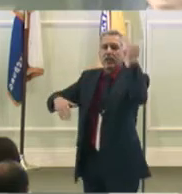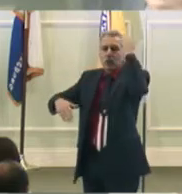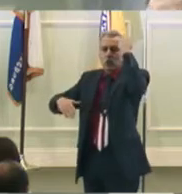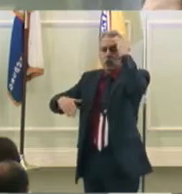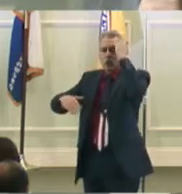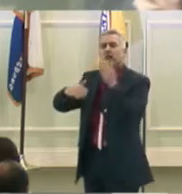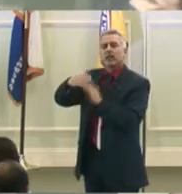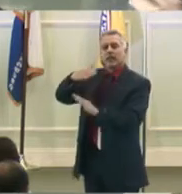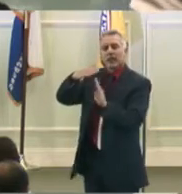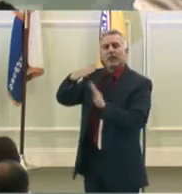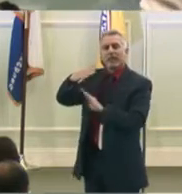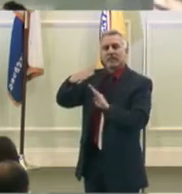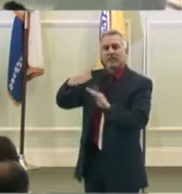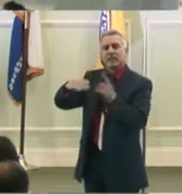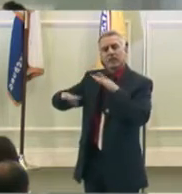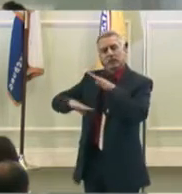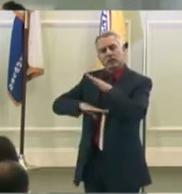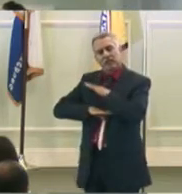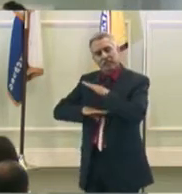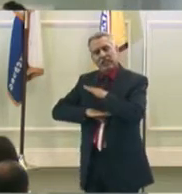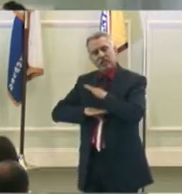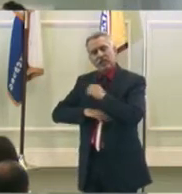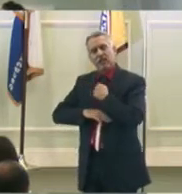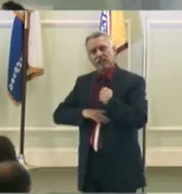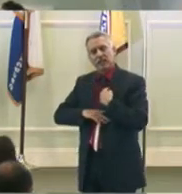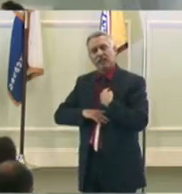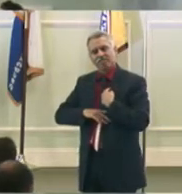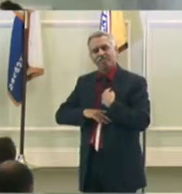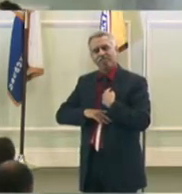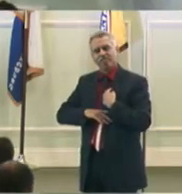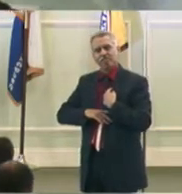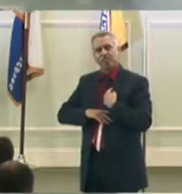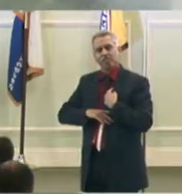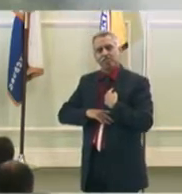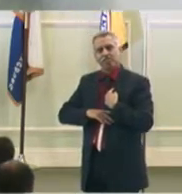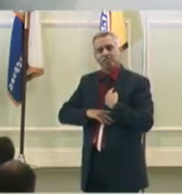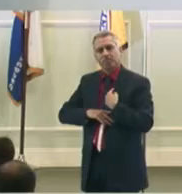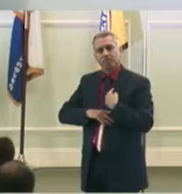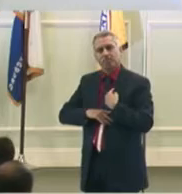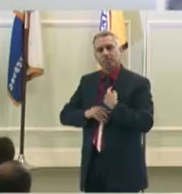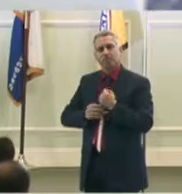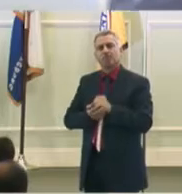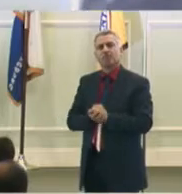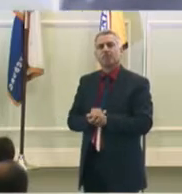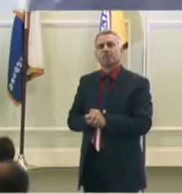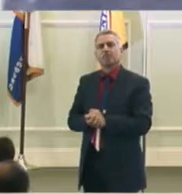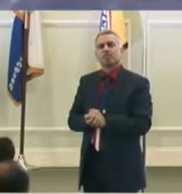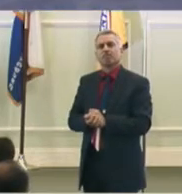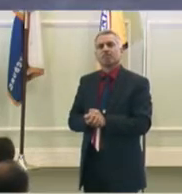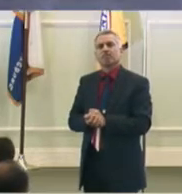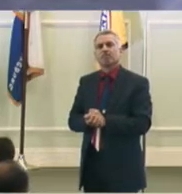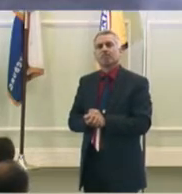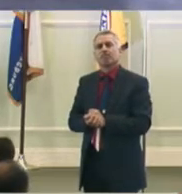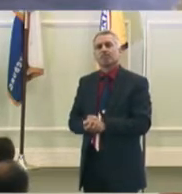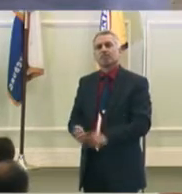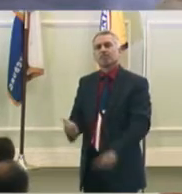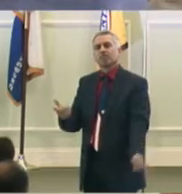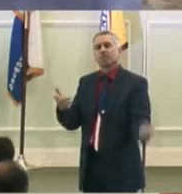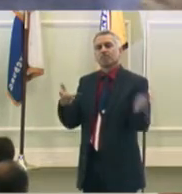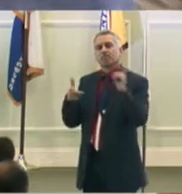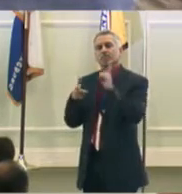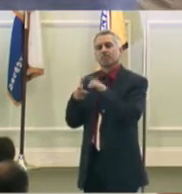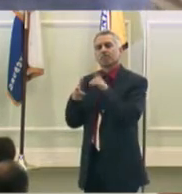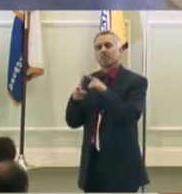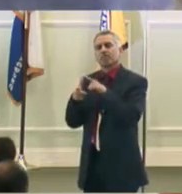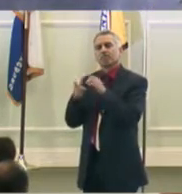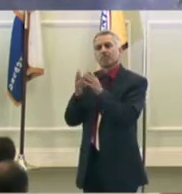interactions show and emulate the character of Christ. So two quick things and we'll close. One is just